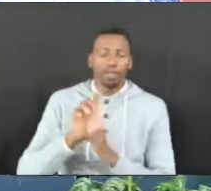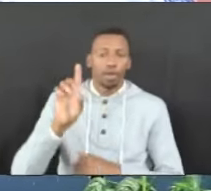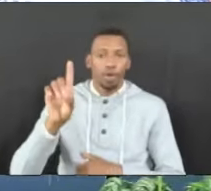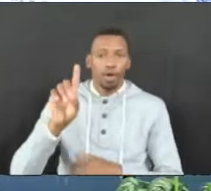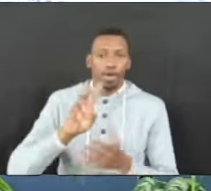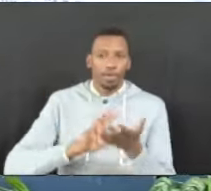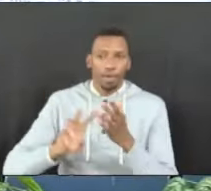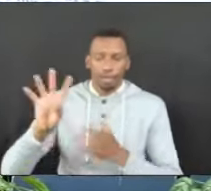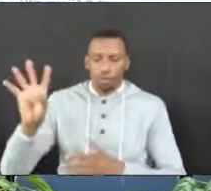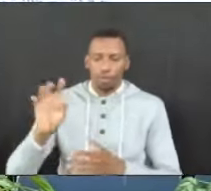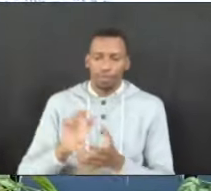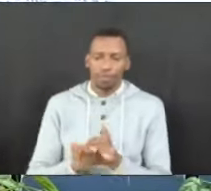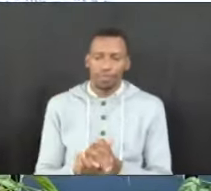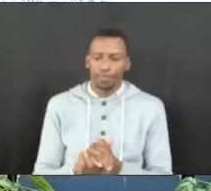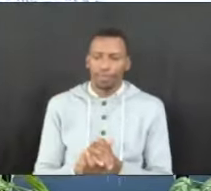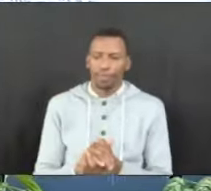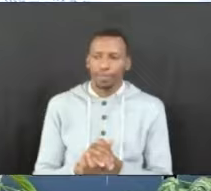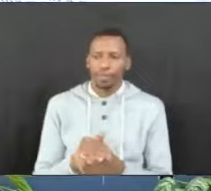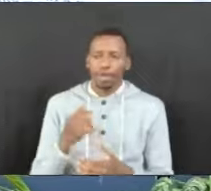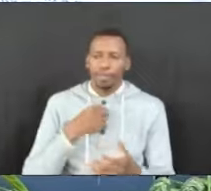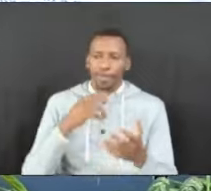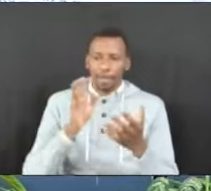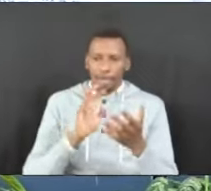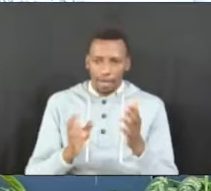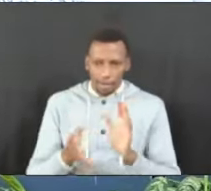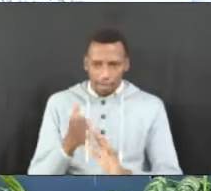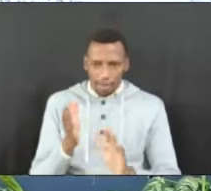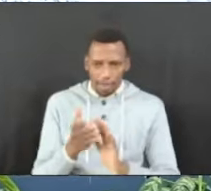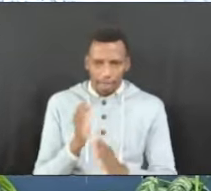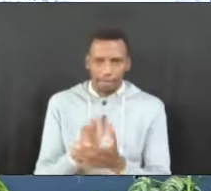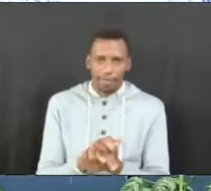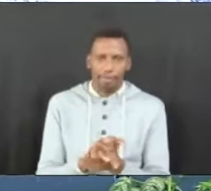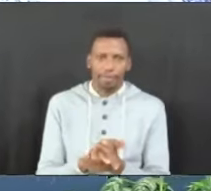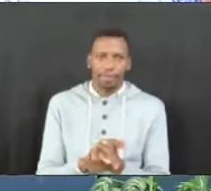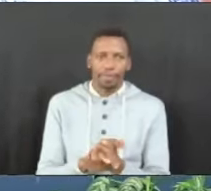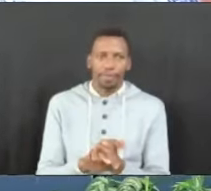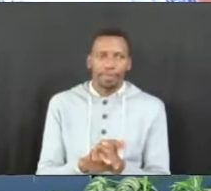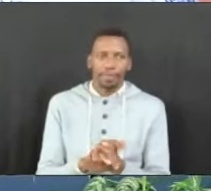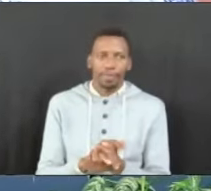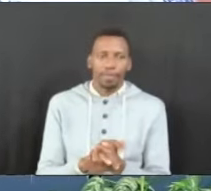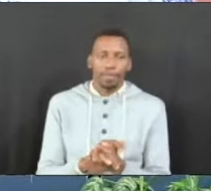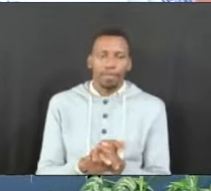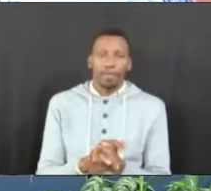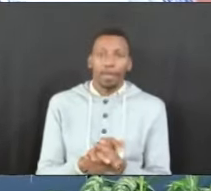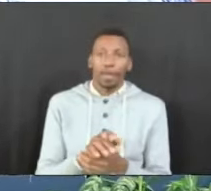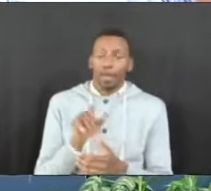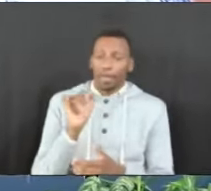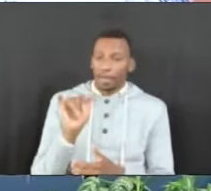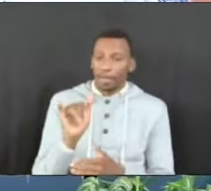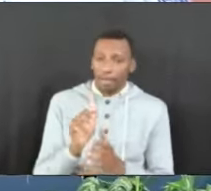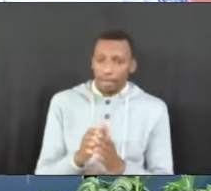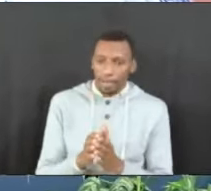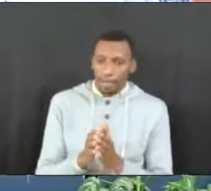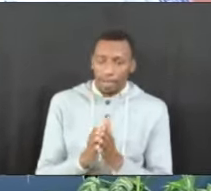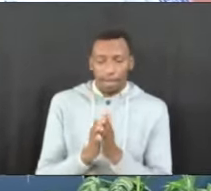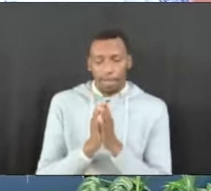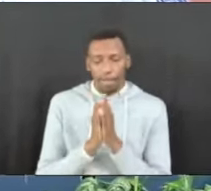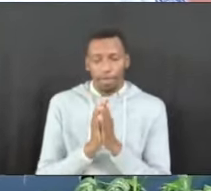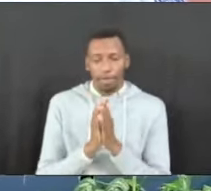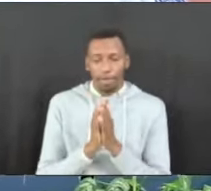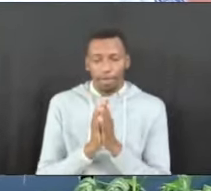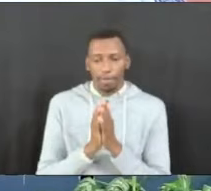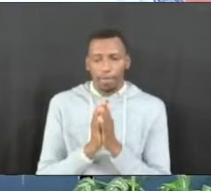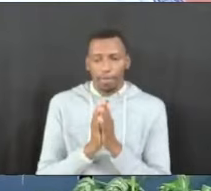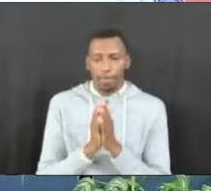I will read it quickly so that we get an idea of the first song. It is a doxology. By the way, doxology